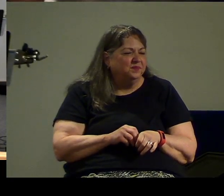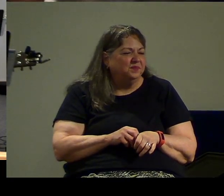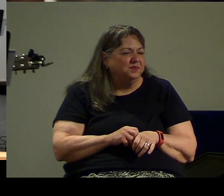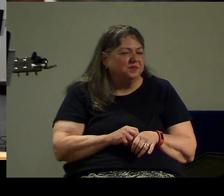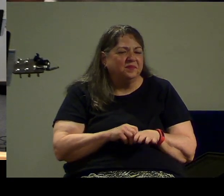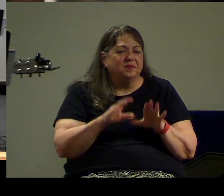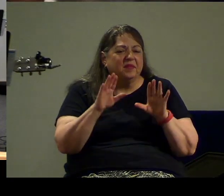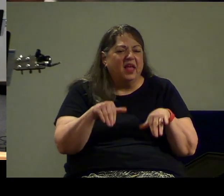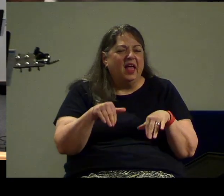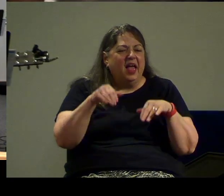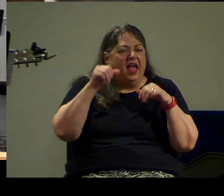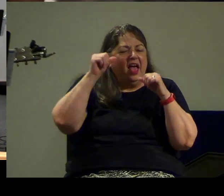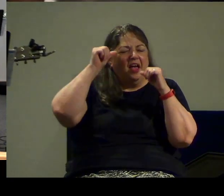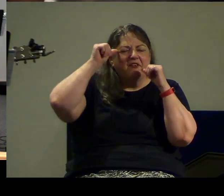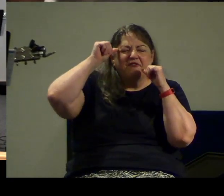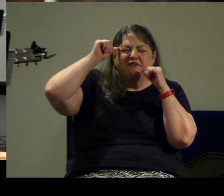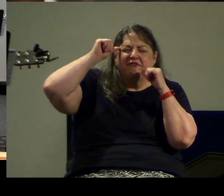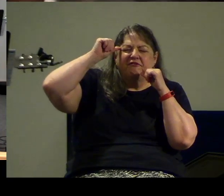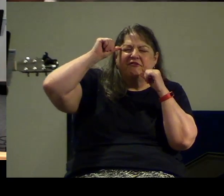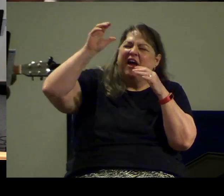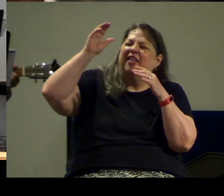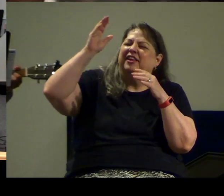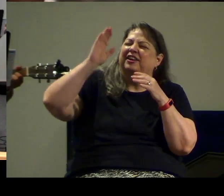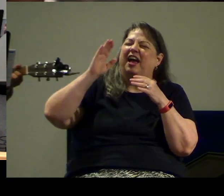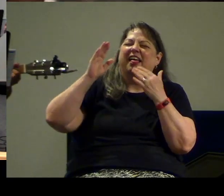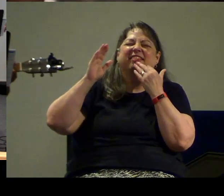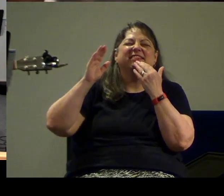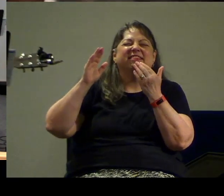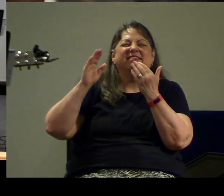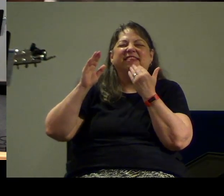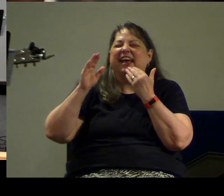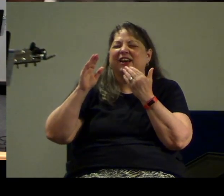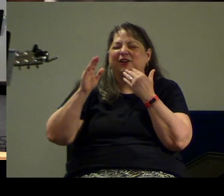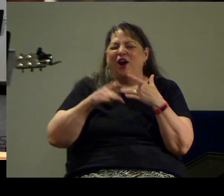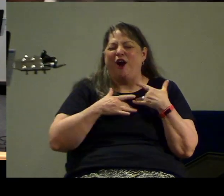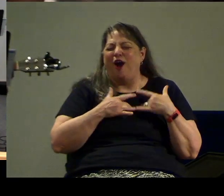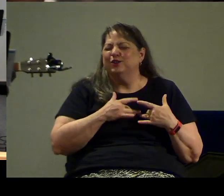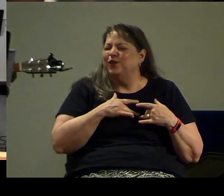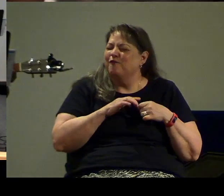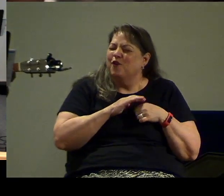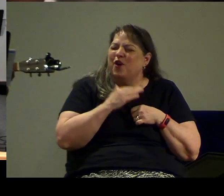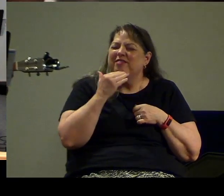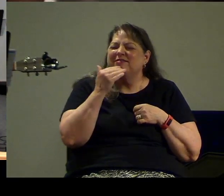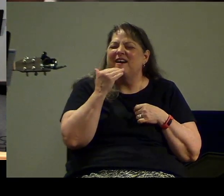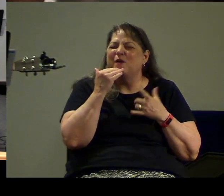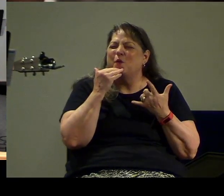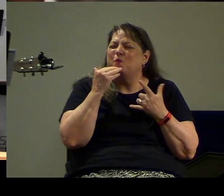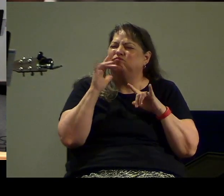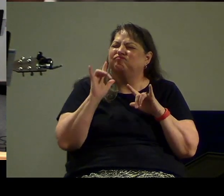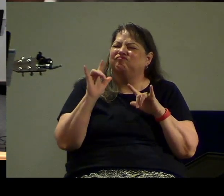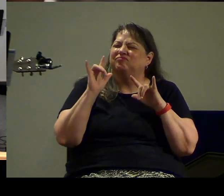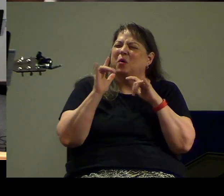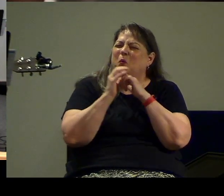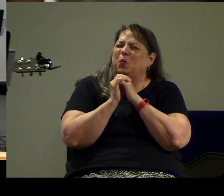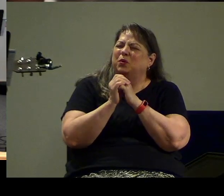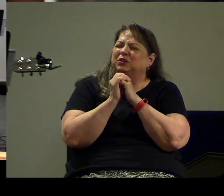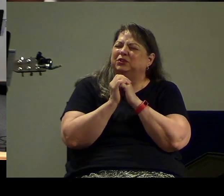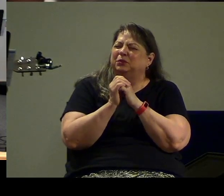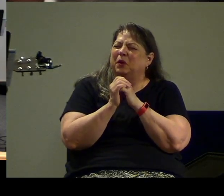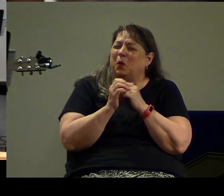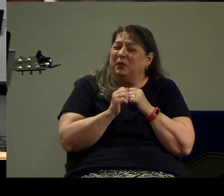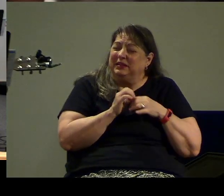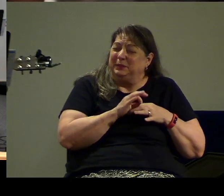Father God, we come to you this morning with grateful hearts that we're here and that we're able to worship you in spirit and in truth this